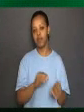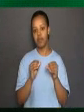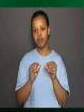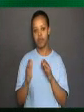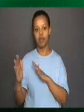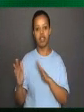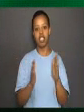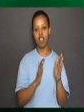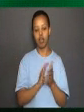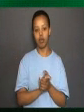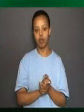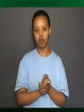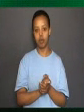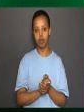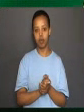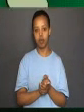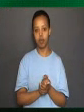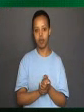Students, let's get ready.